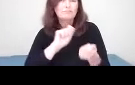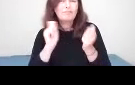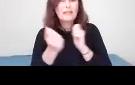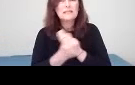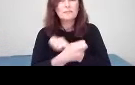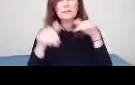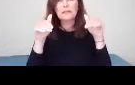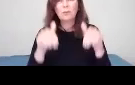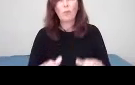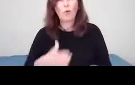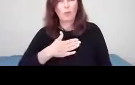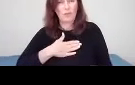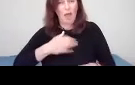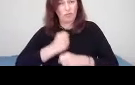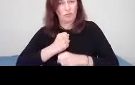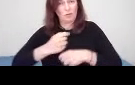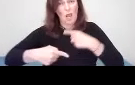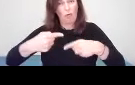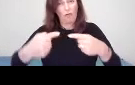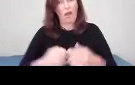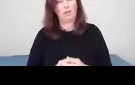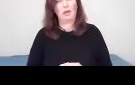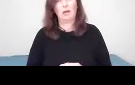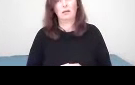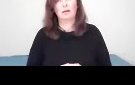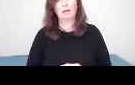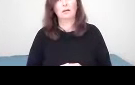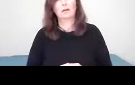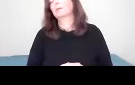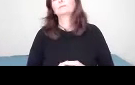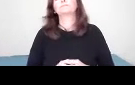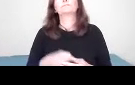to move on. But these words, I'm happy to